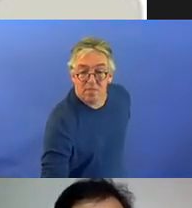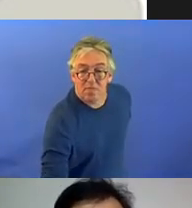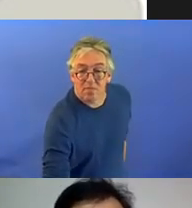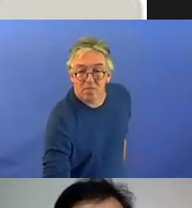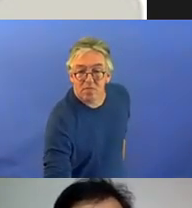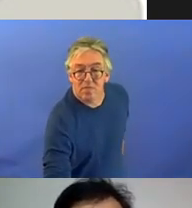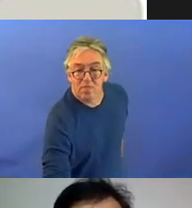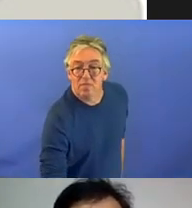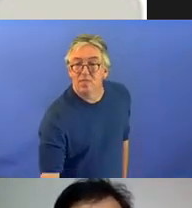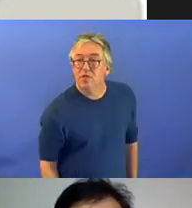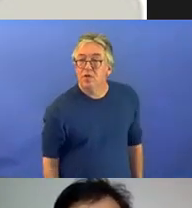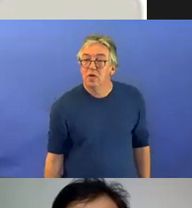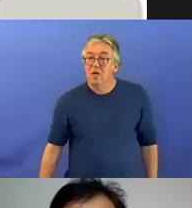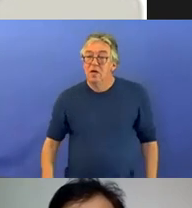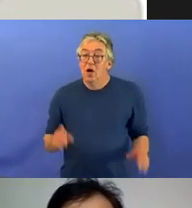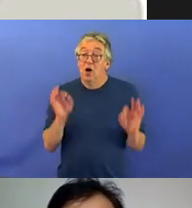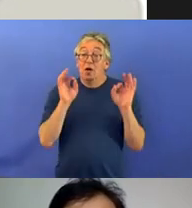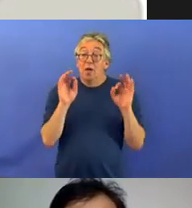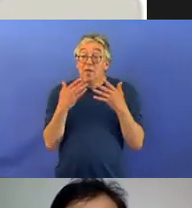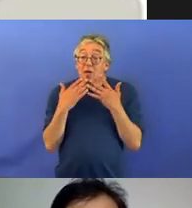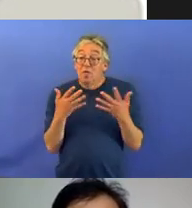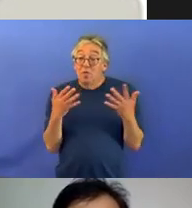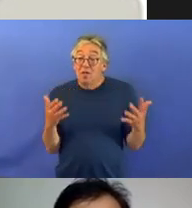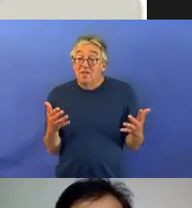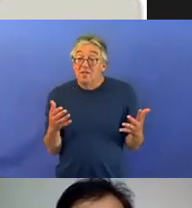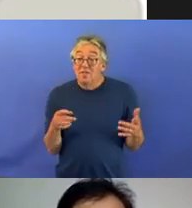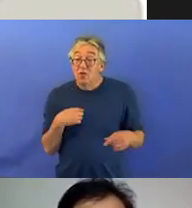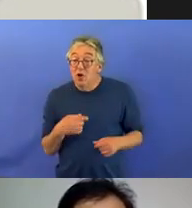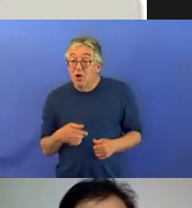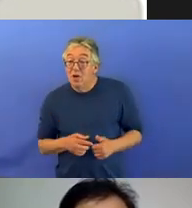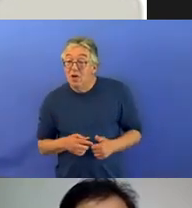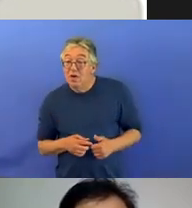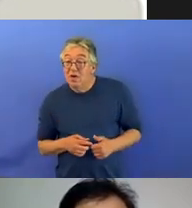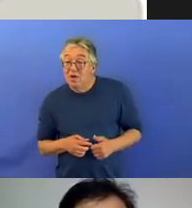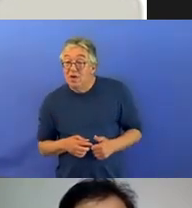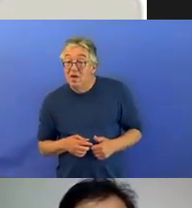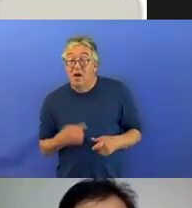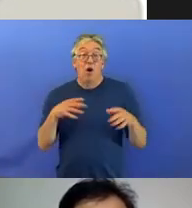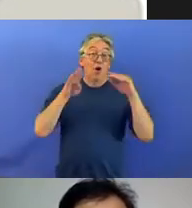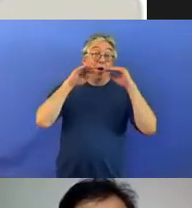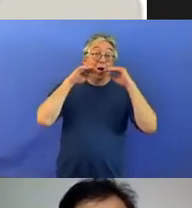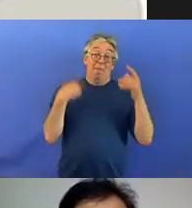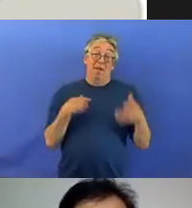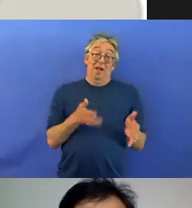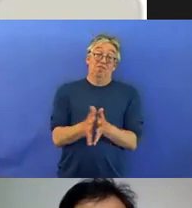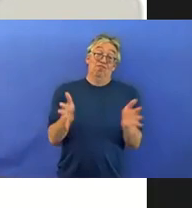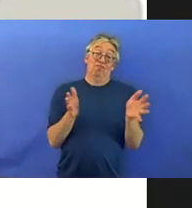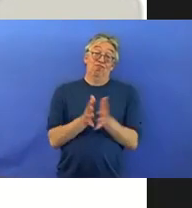And I am very happy to share the situation. This is the second